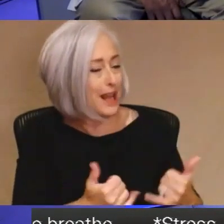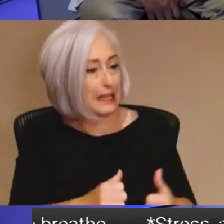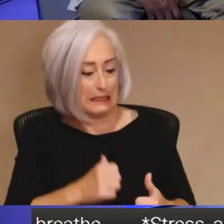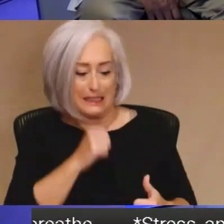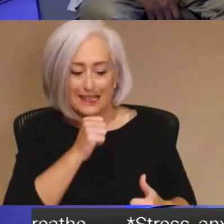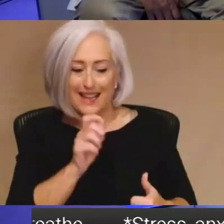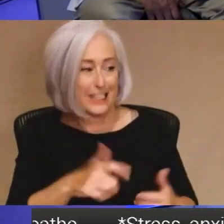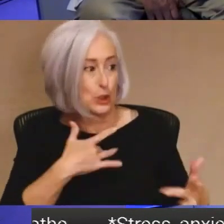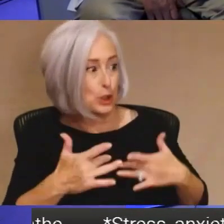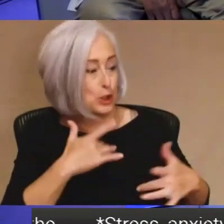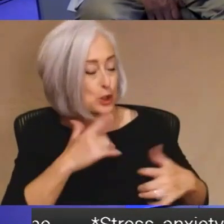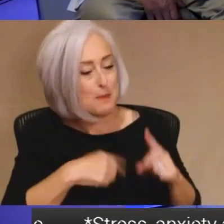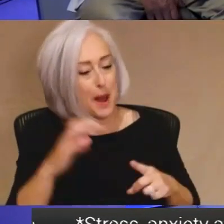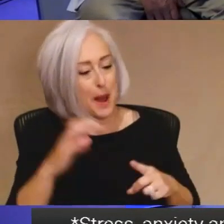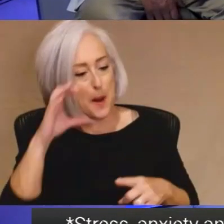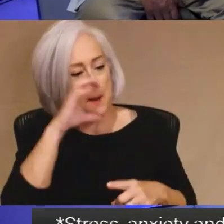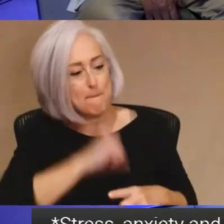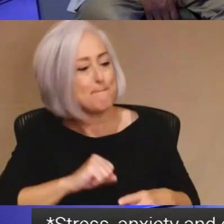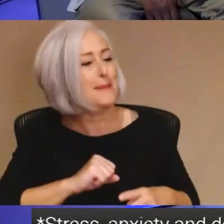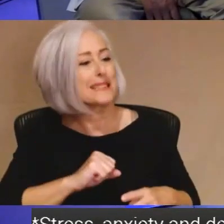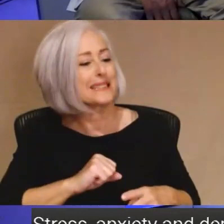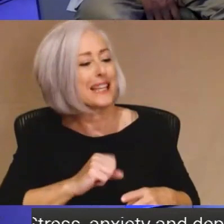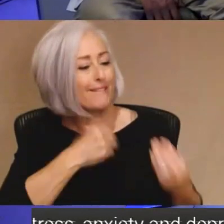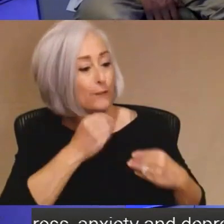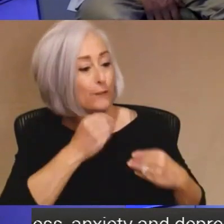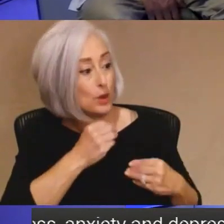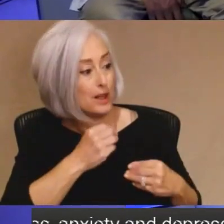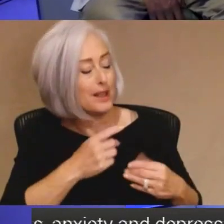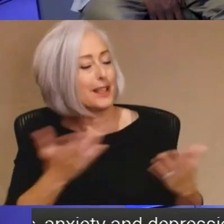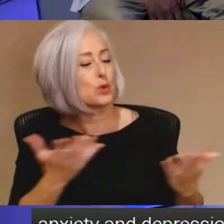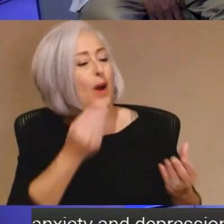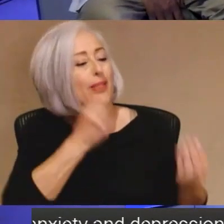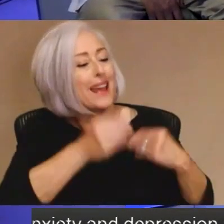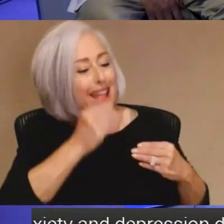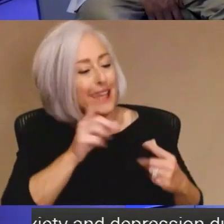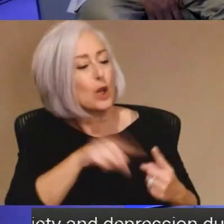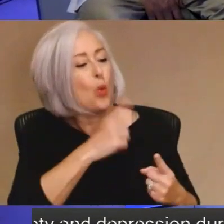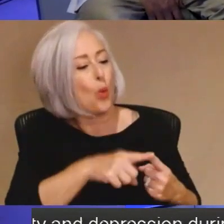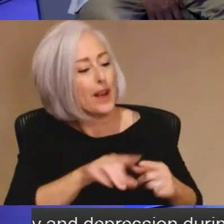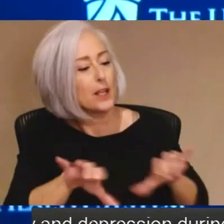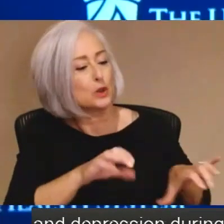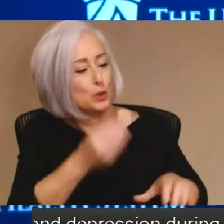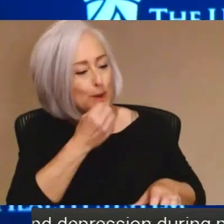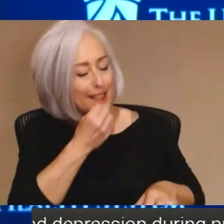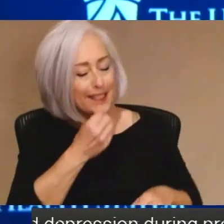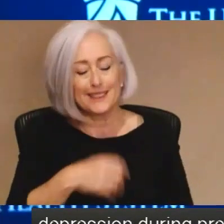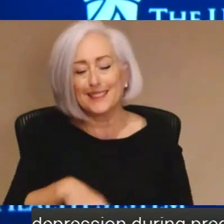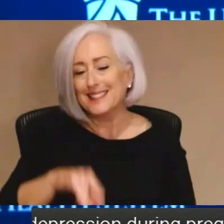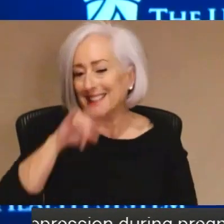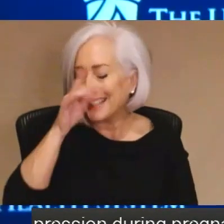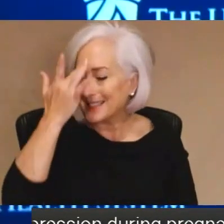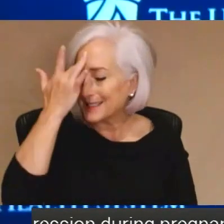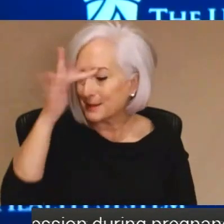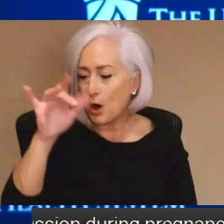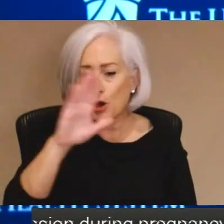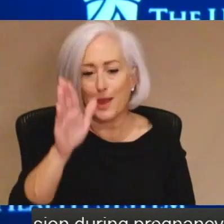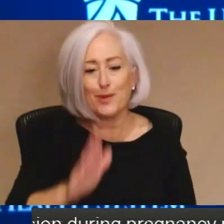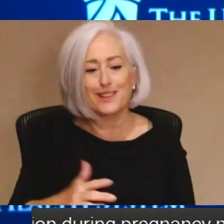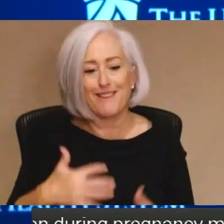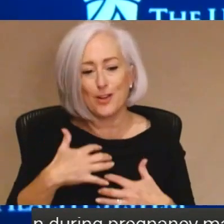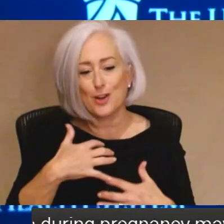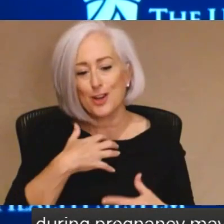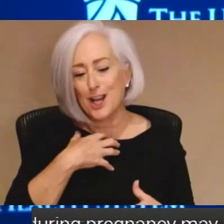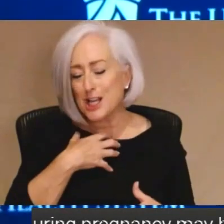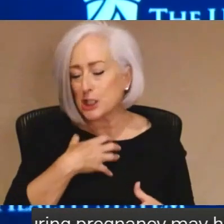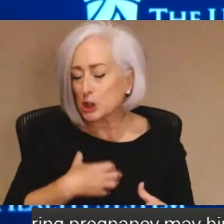It's the kind of meals they're having when they do make it to the table, right? They're pretty smart. They will not starve themselves. If they're not hungry, they're not